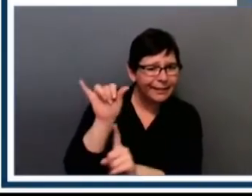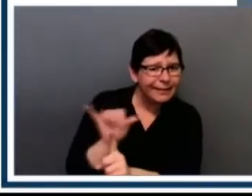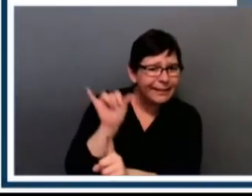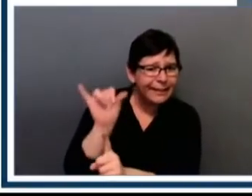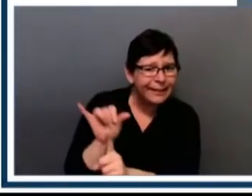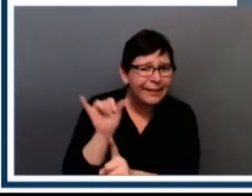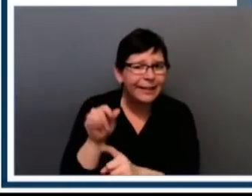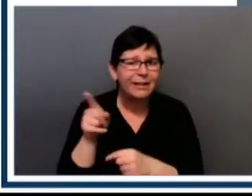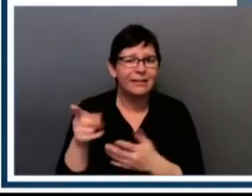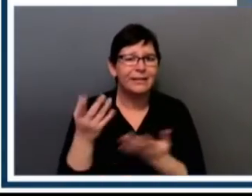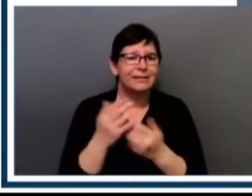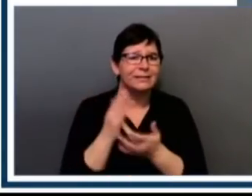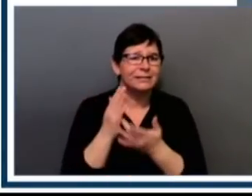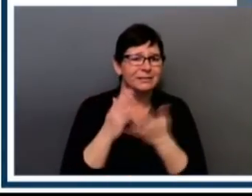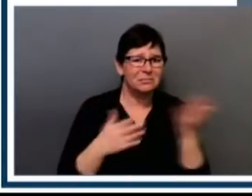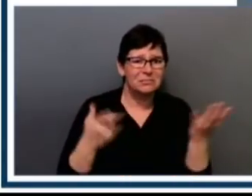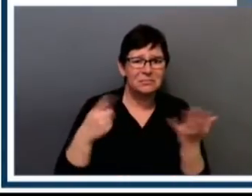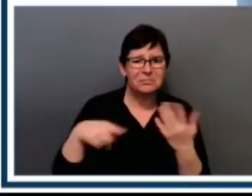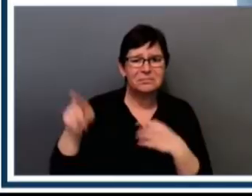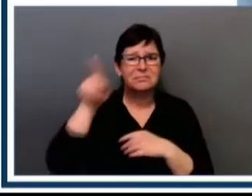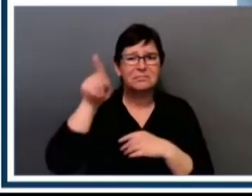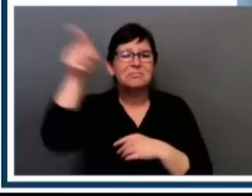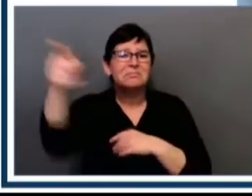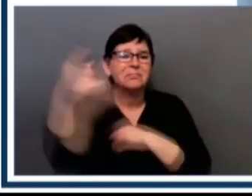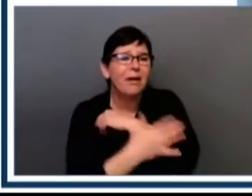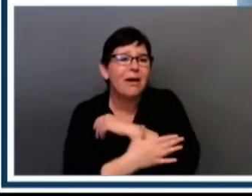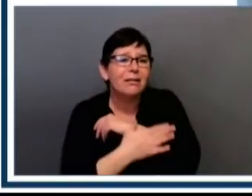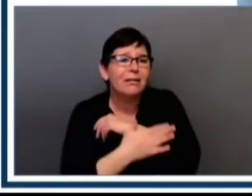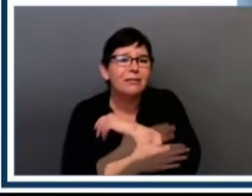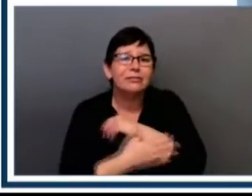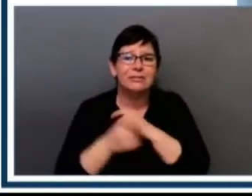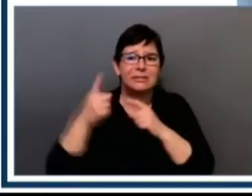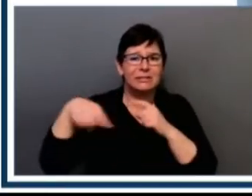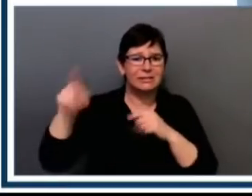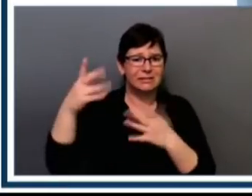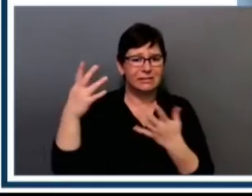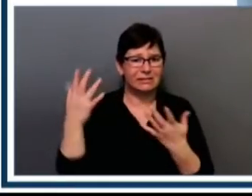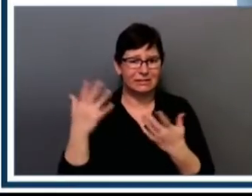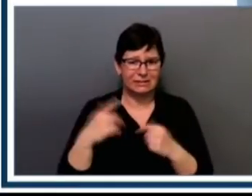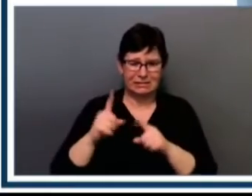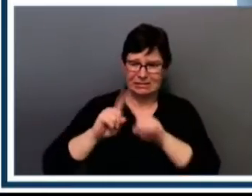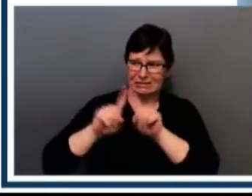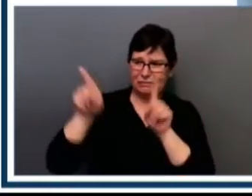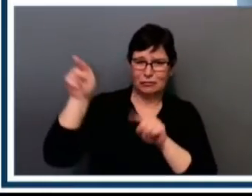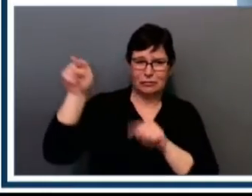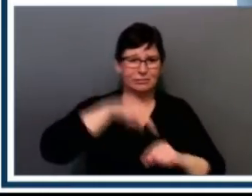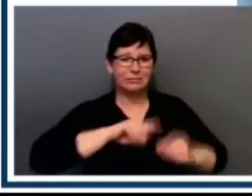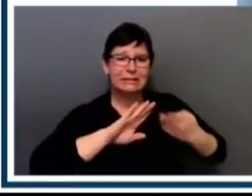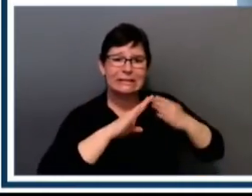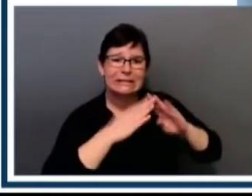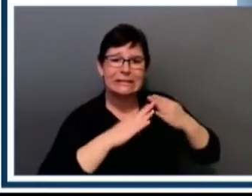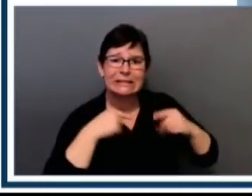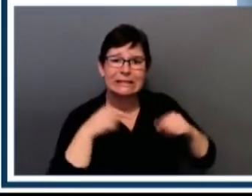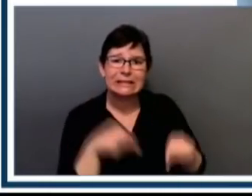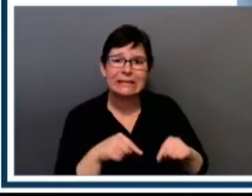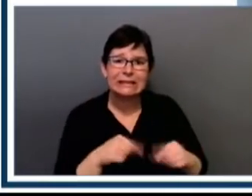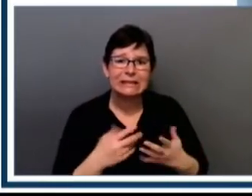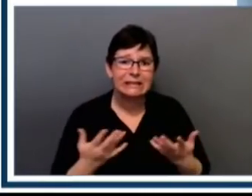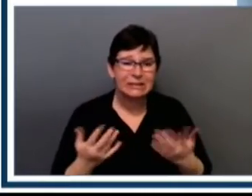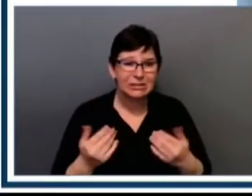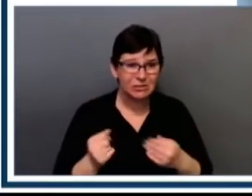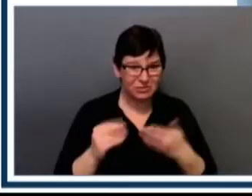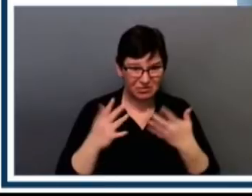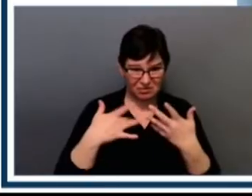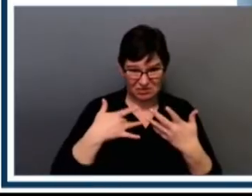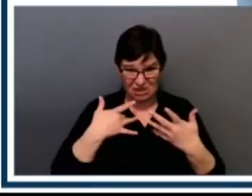now. So I break it down. So from a public health perspective, we look at what is the